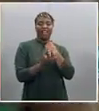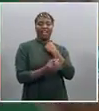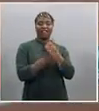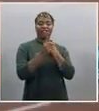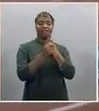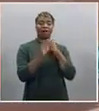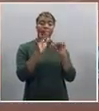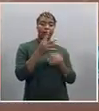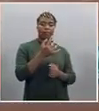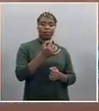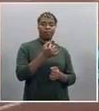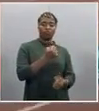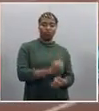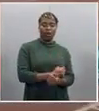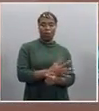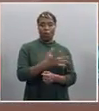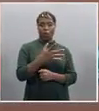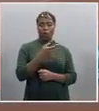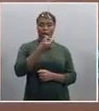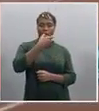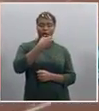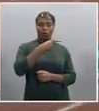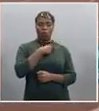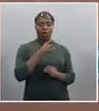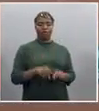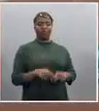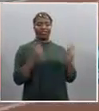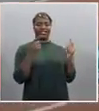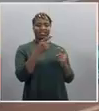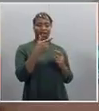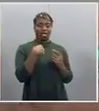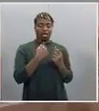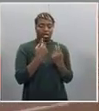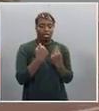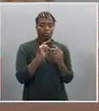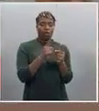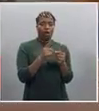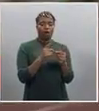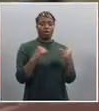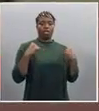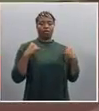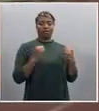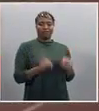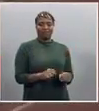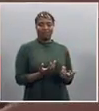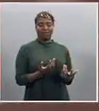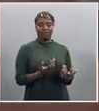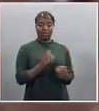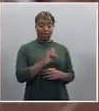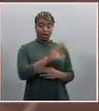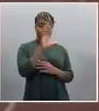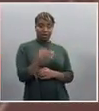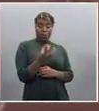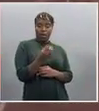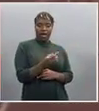drugging people and putting them in asylums simply because they are different. And this is exactly what is being done here. I mean, in South Africa, we